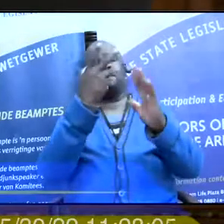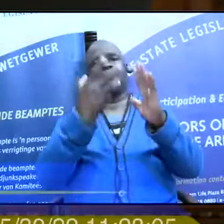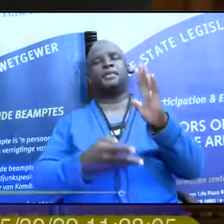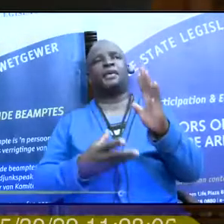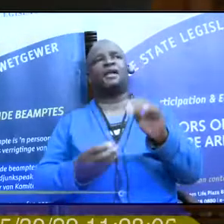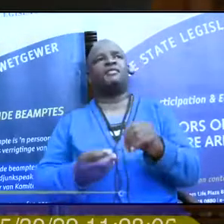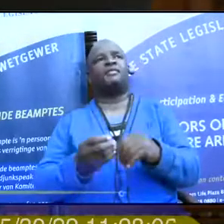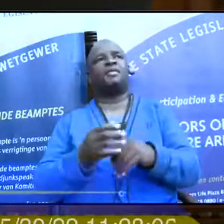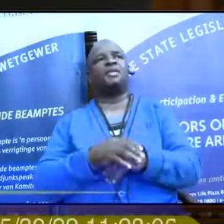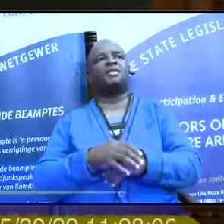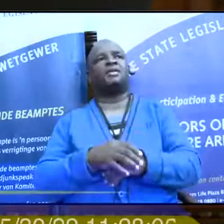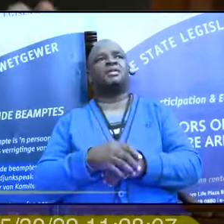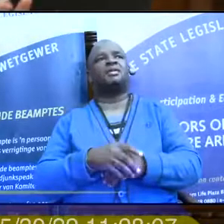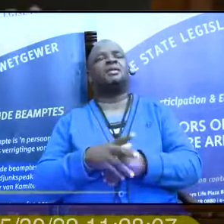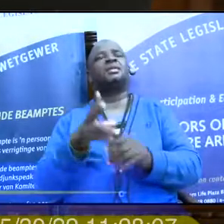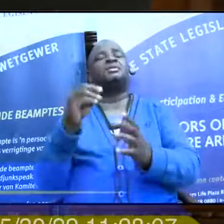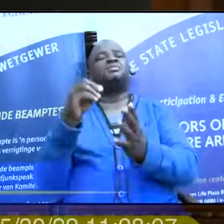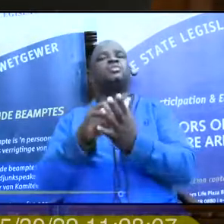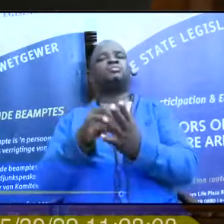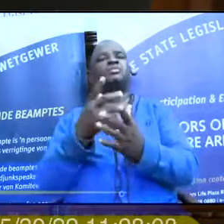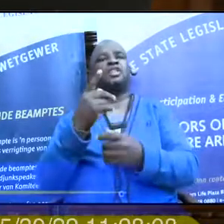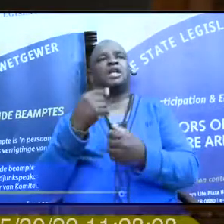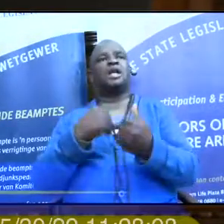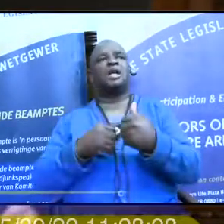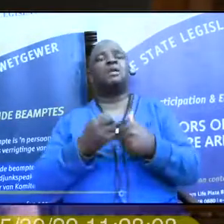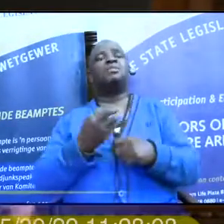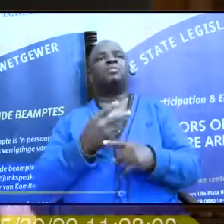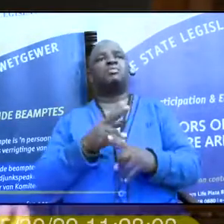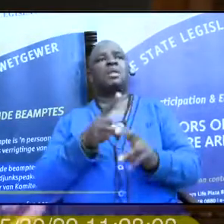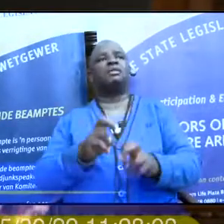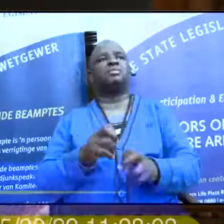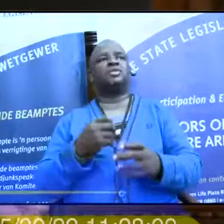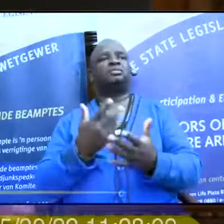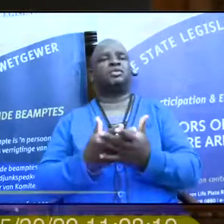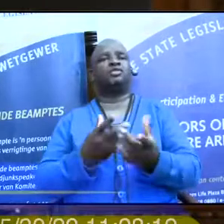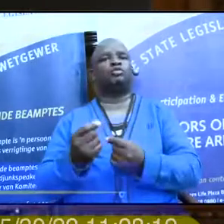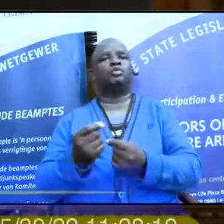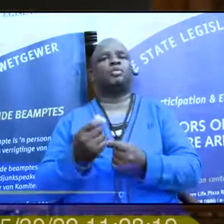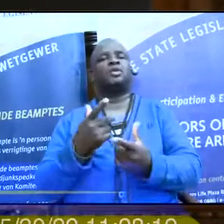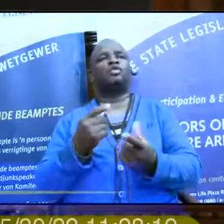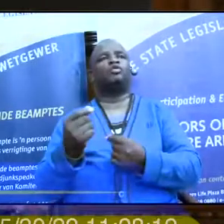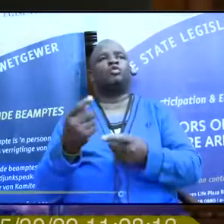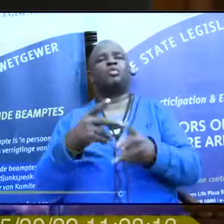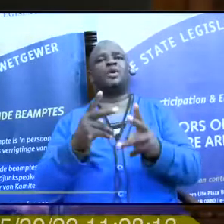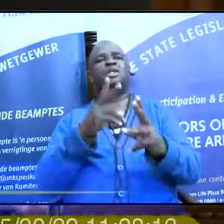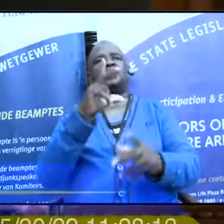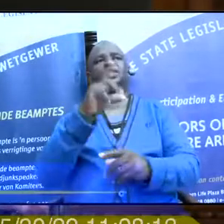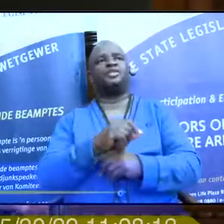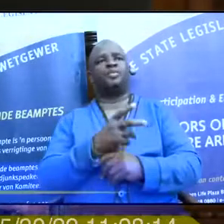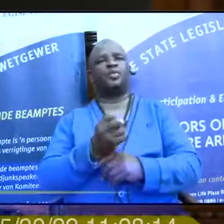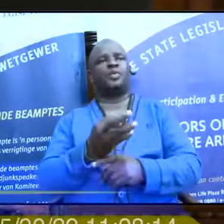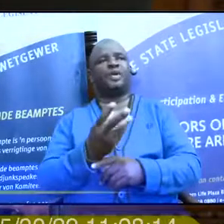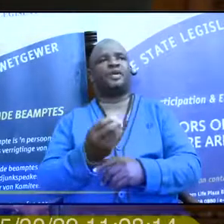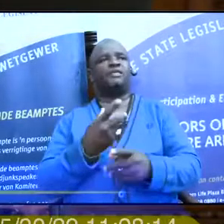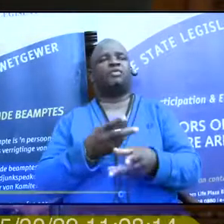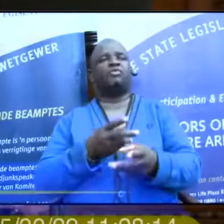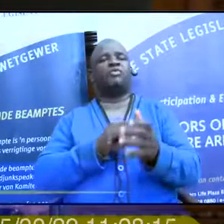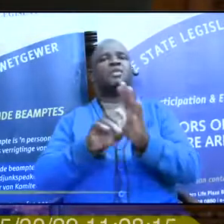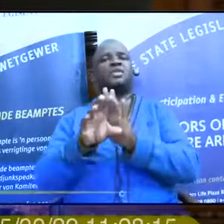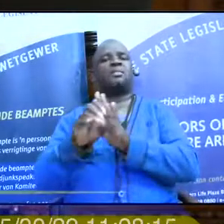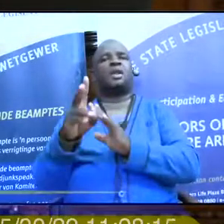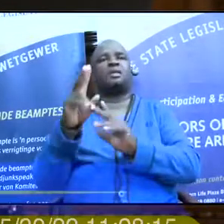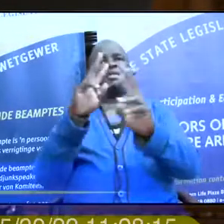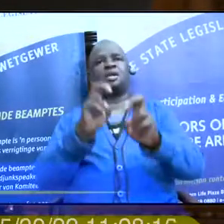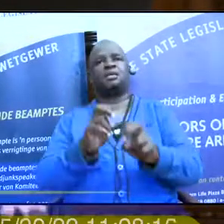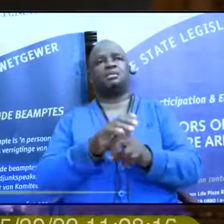mixed types of forms and inputs of of energy we can do that and create a cost efficient electricity supply but